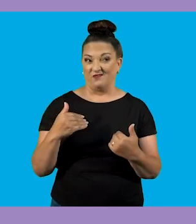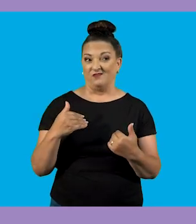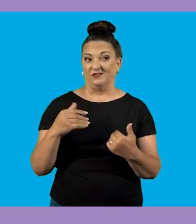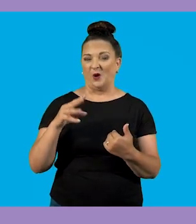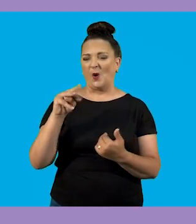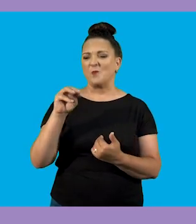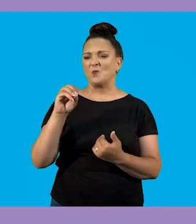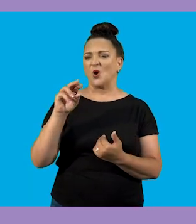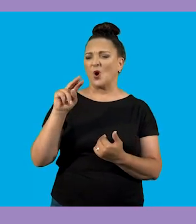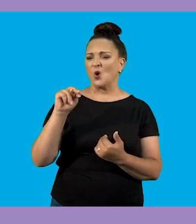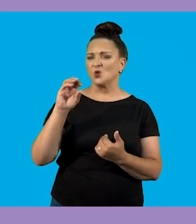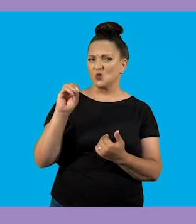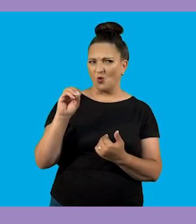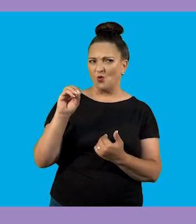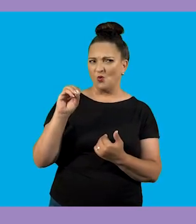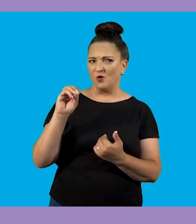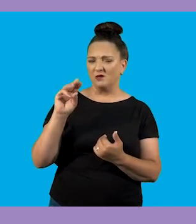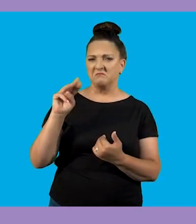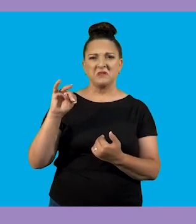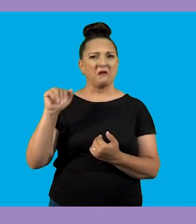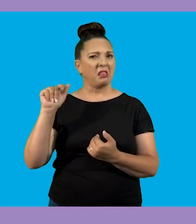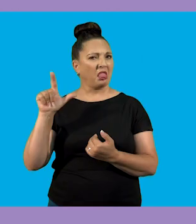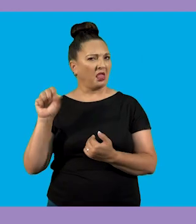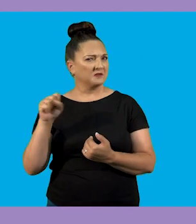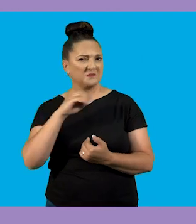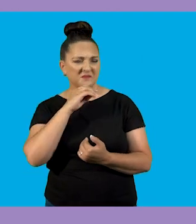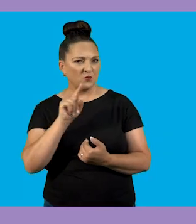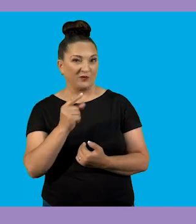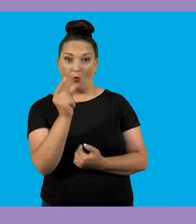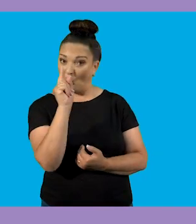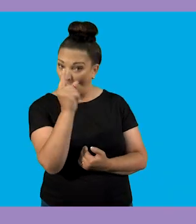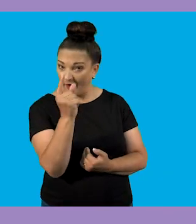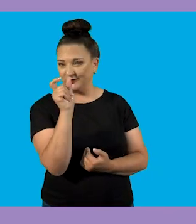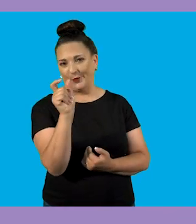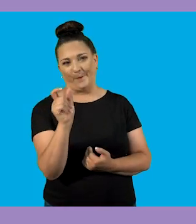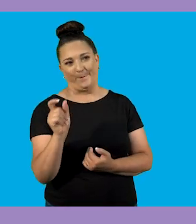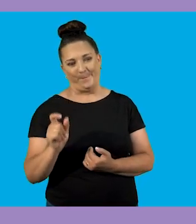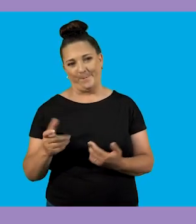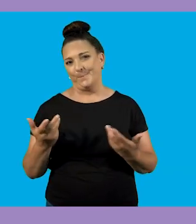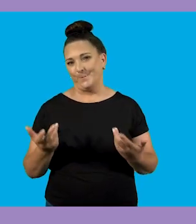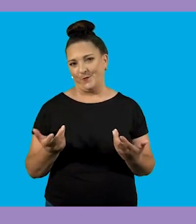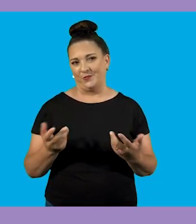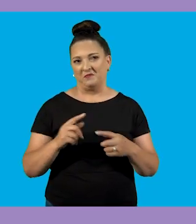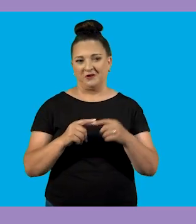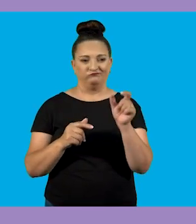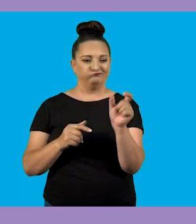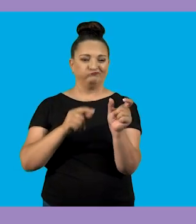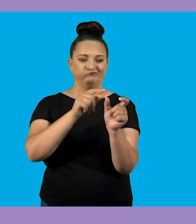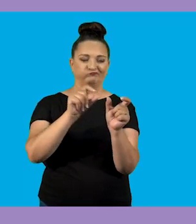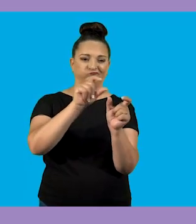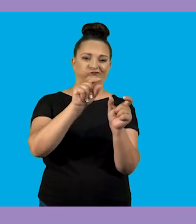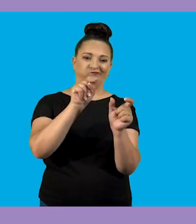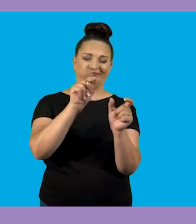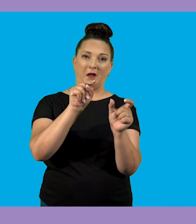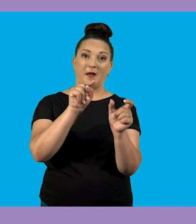one, monomials. Remember what a monomial is. It is an expression with one term only. Exponents